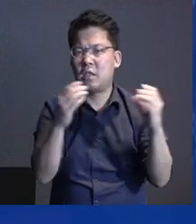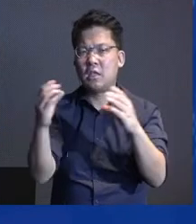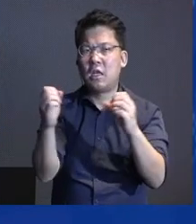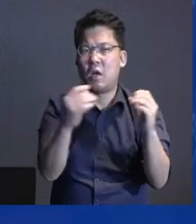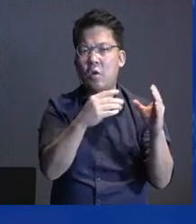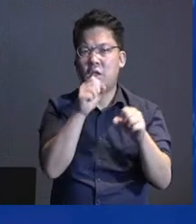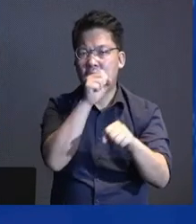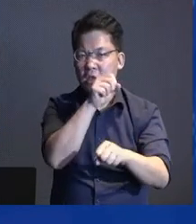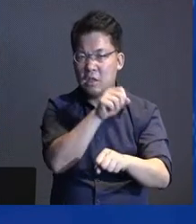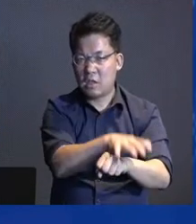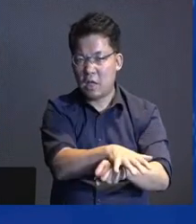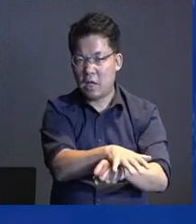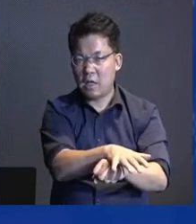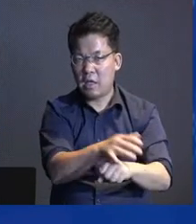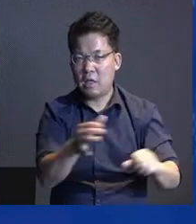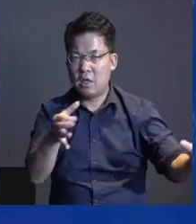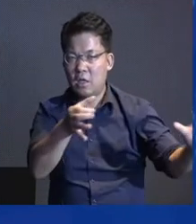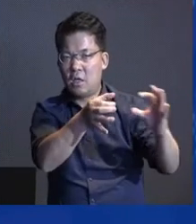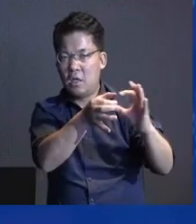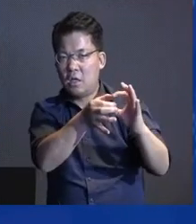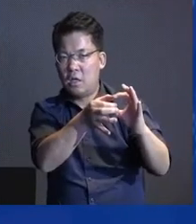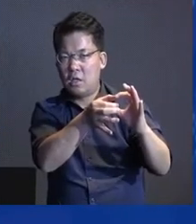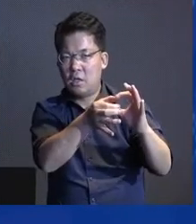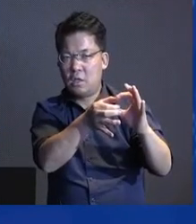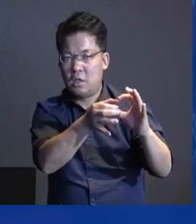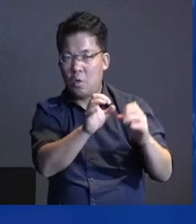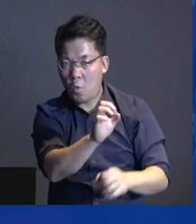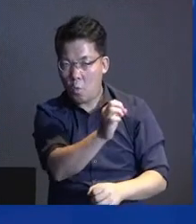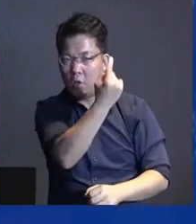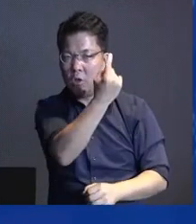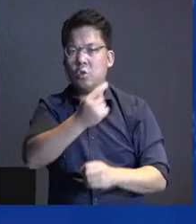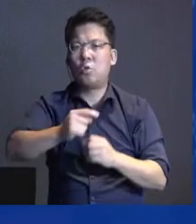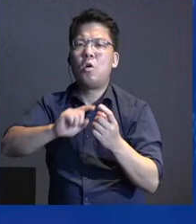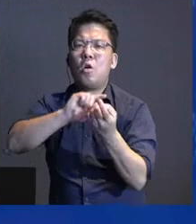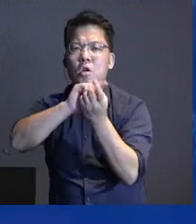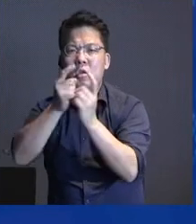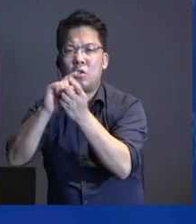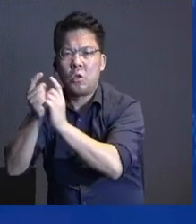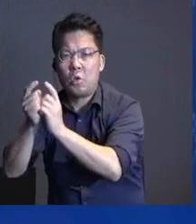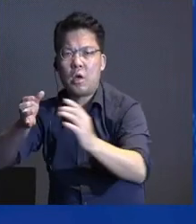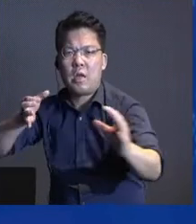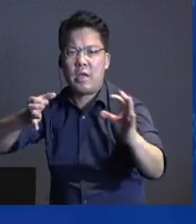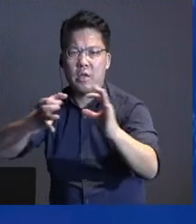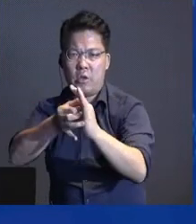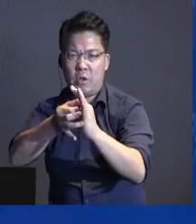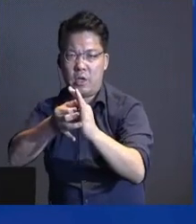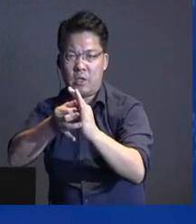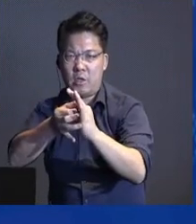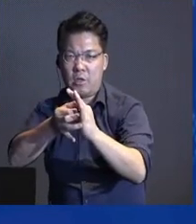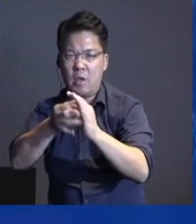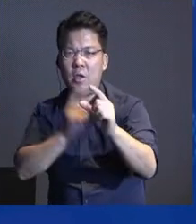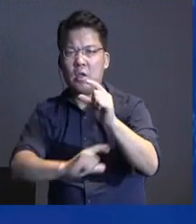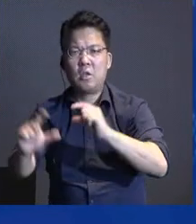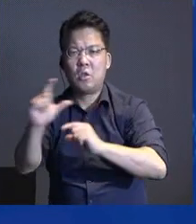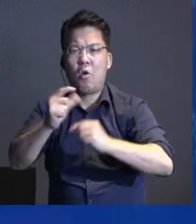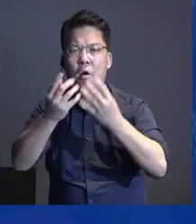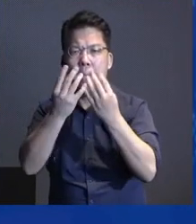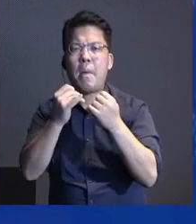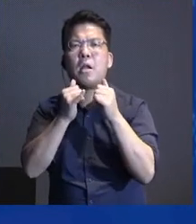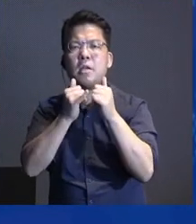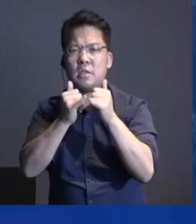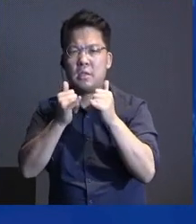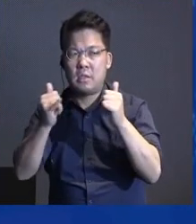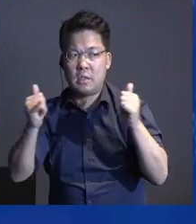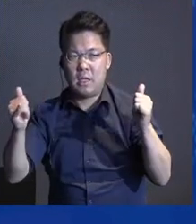for many people to join. And as I was saying earlier, is a rather low threshold format for people